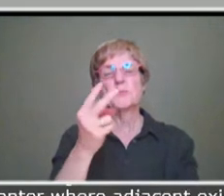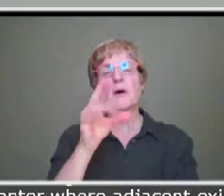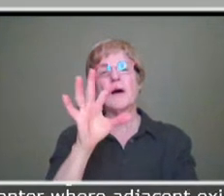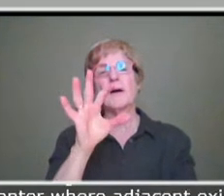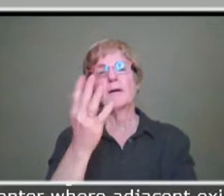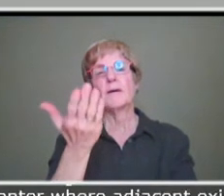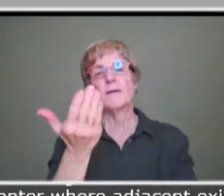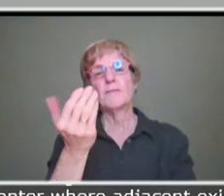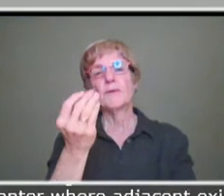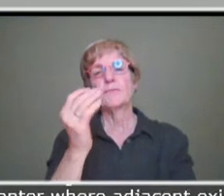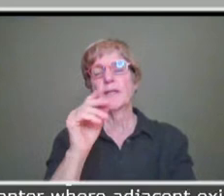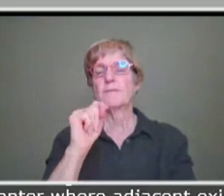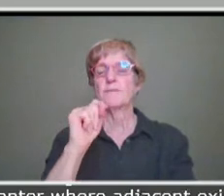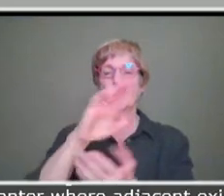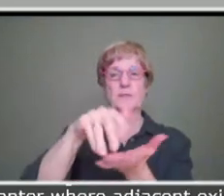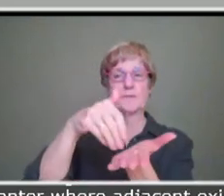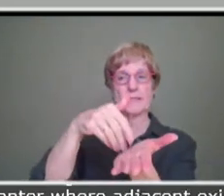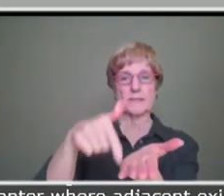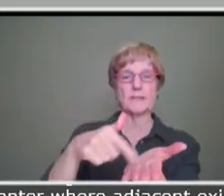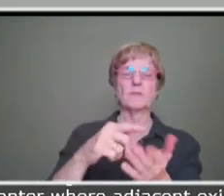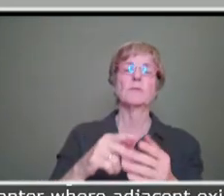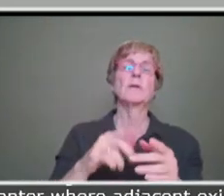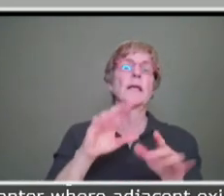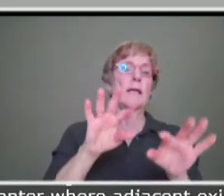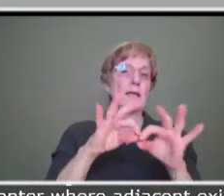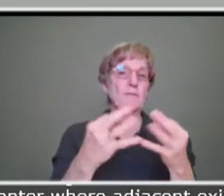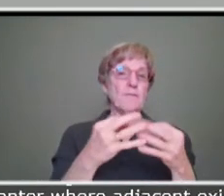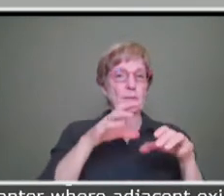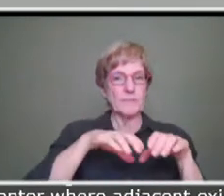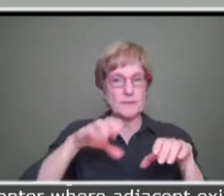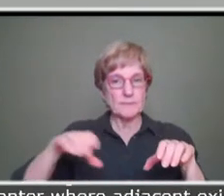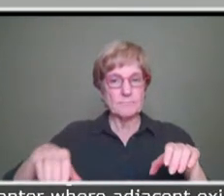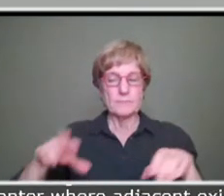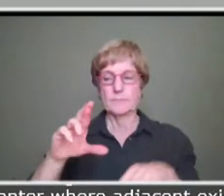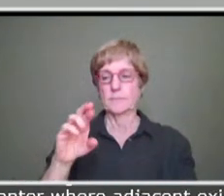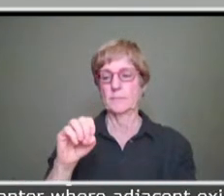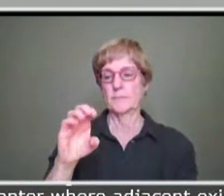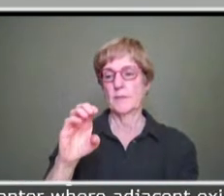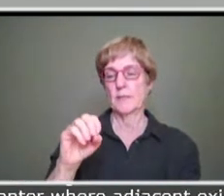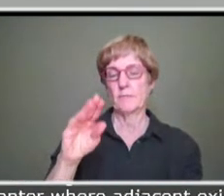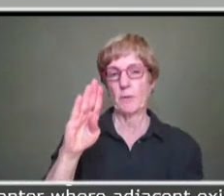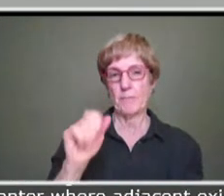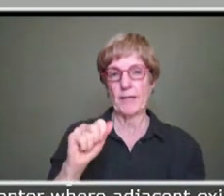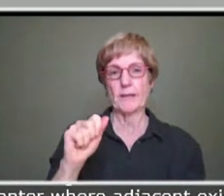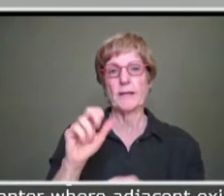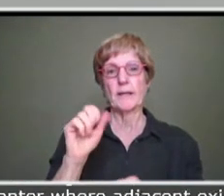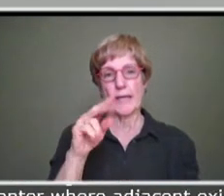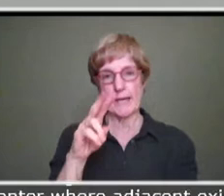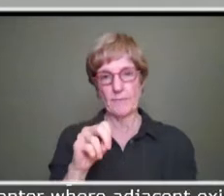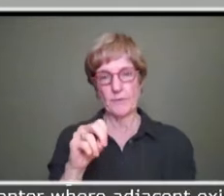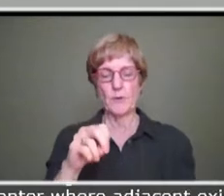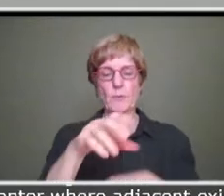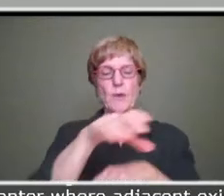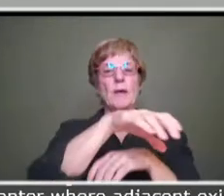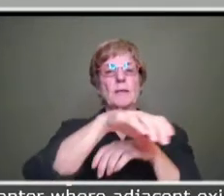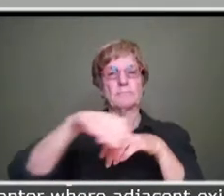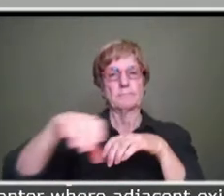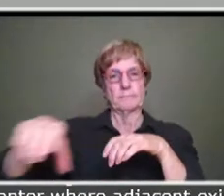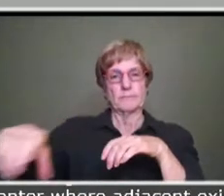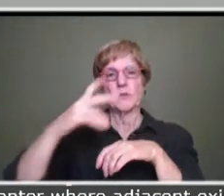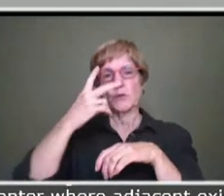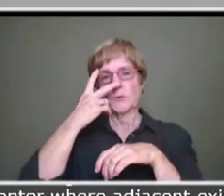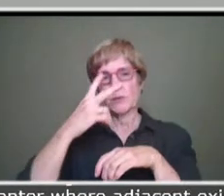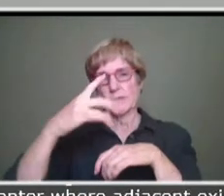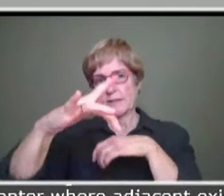when adjacent to existing single-family dwellings along Rebecca Avenue does provide a Class C buffer along the rear property boundary where you see some